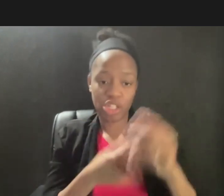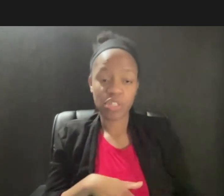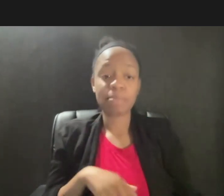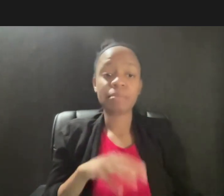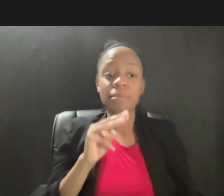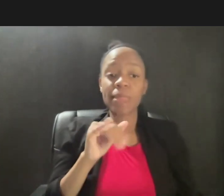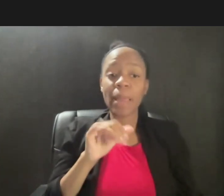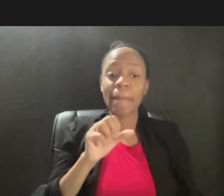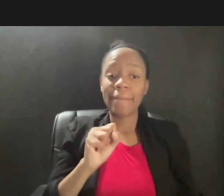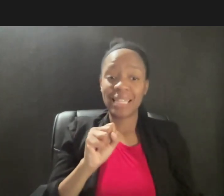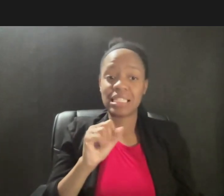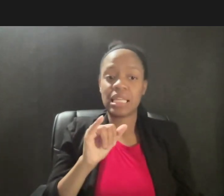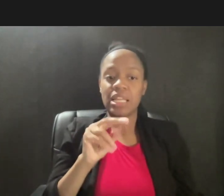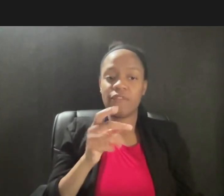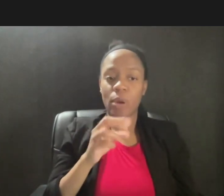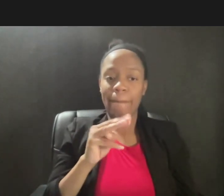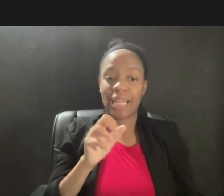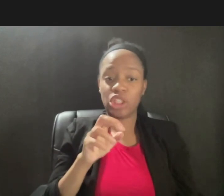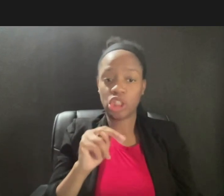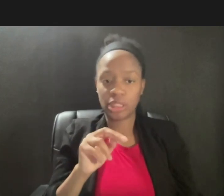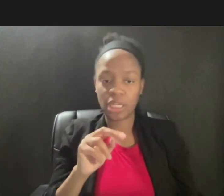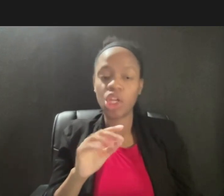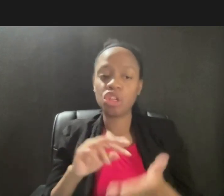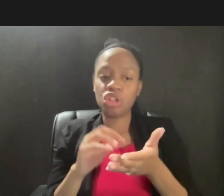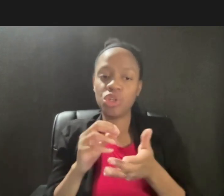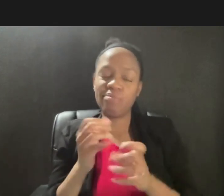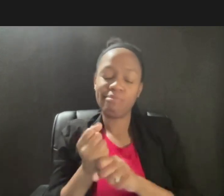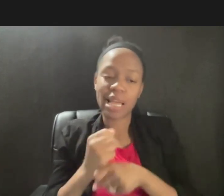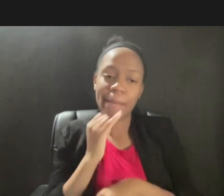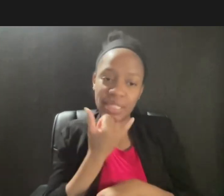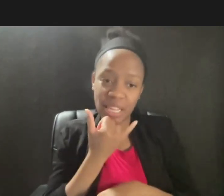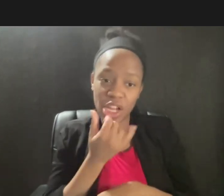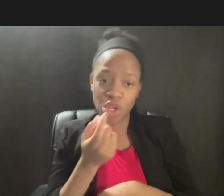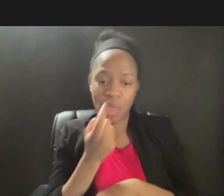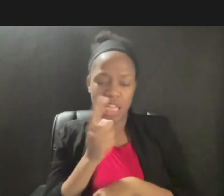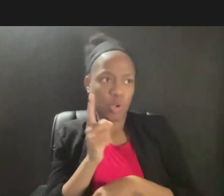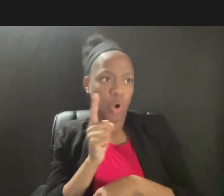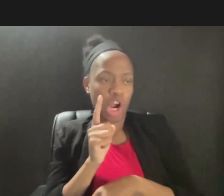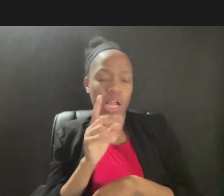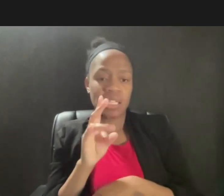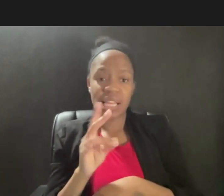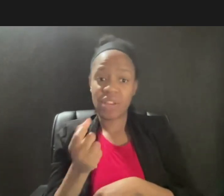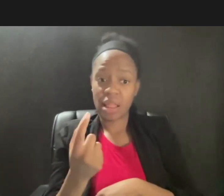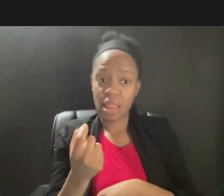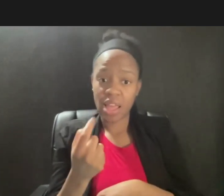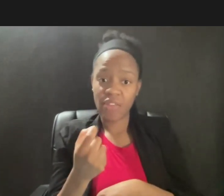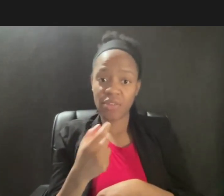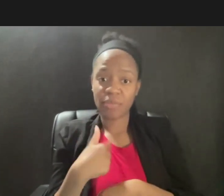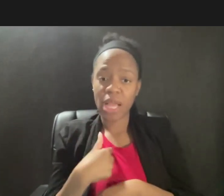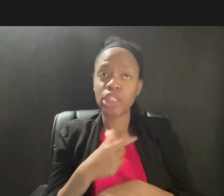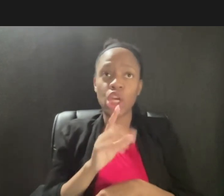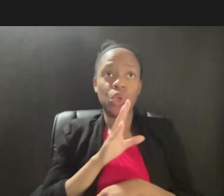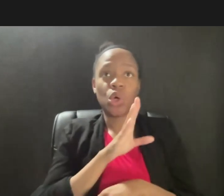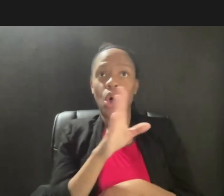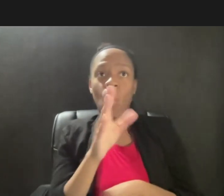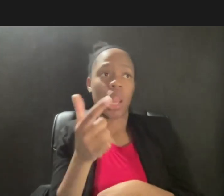is when you make a mistake. Gabriel, you asked me where the local 7-Eleven is. I said you go outside of my subdivision, you make a left, and then you